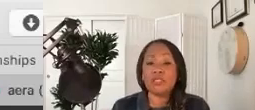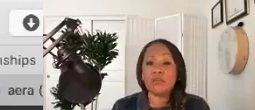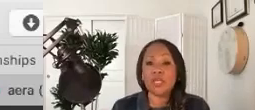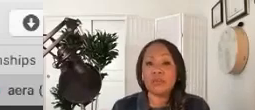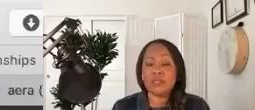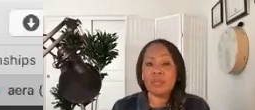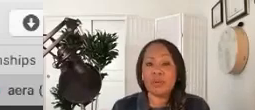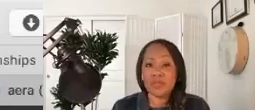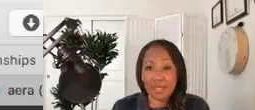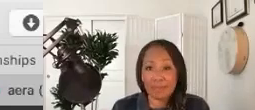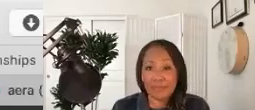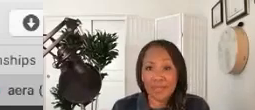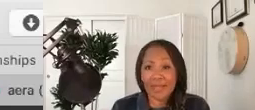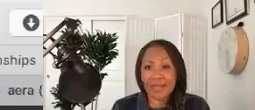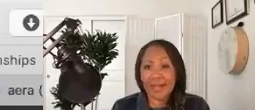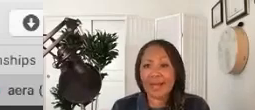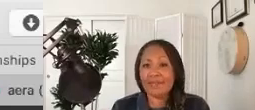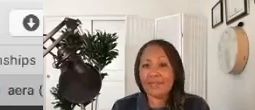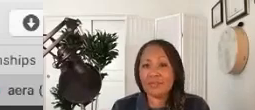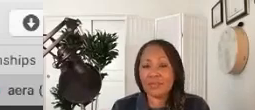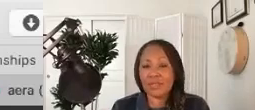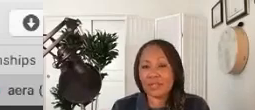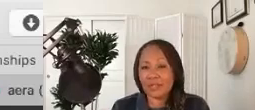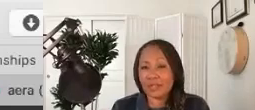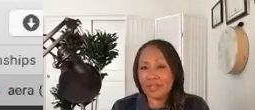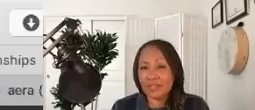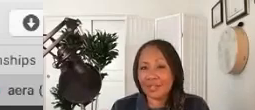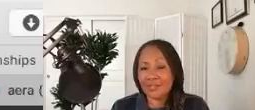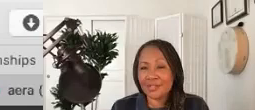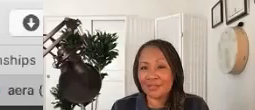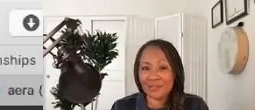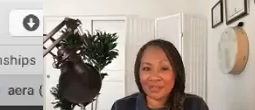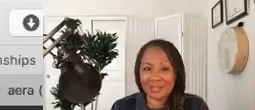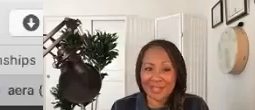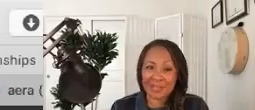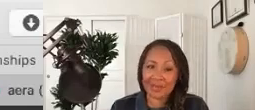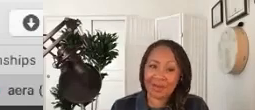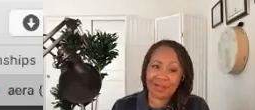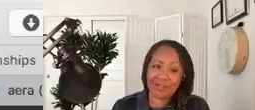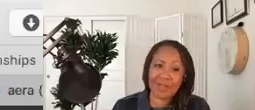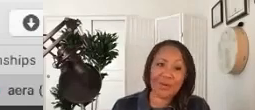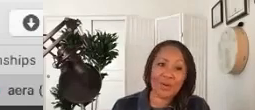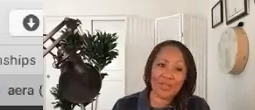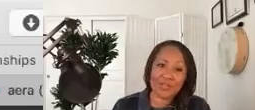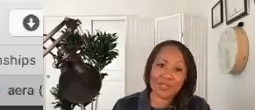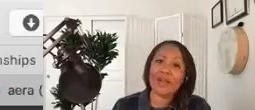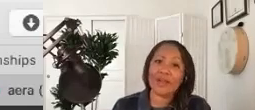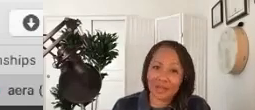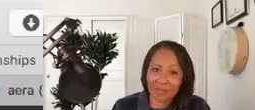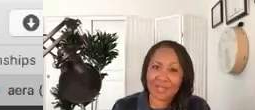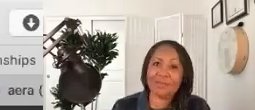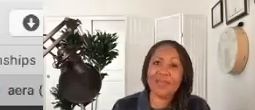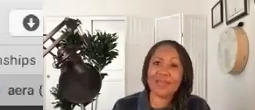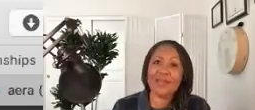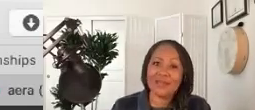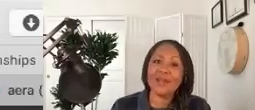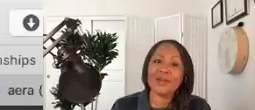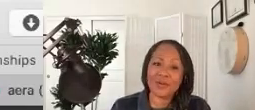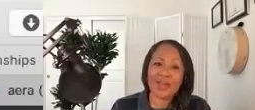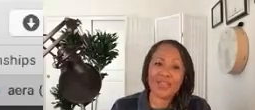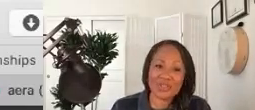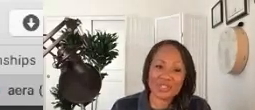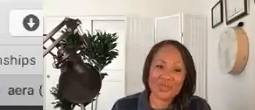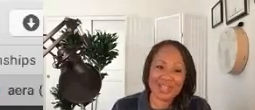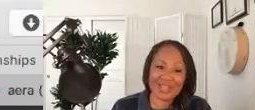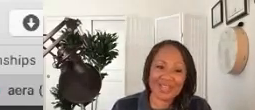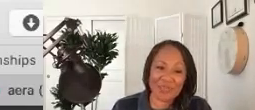I'm doing a symposium, and I have this really interesting feeling that all of my co-authors are going to make me their